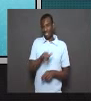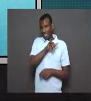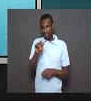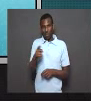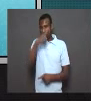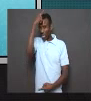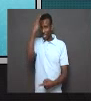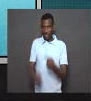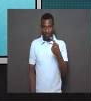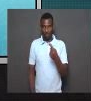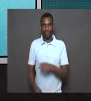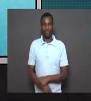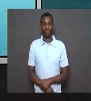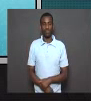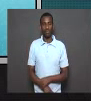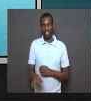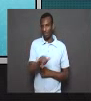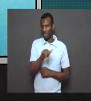remain identical.